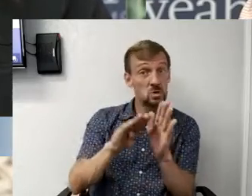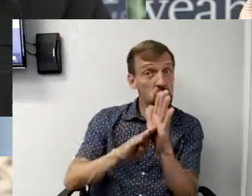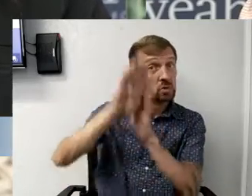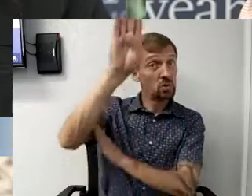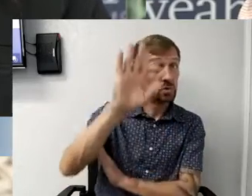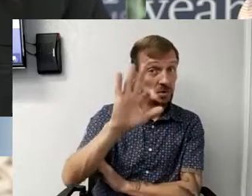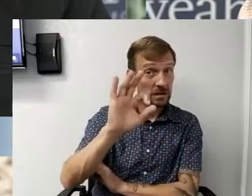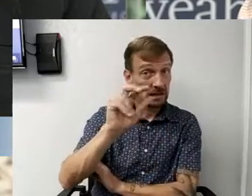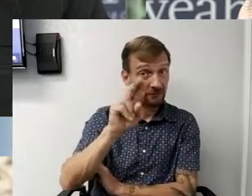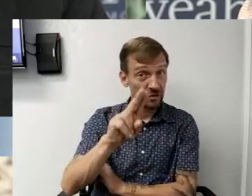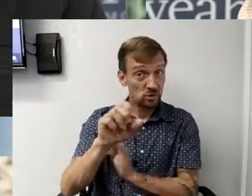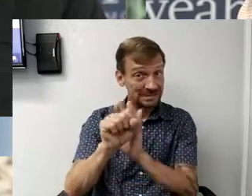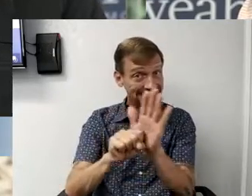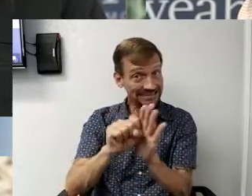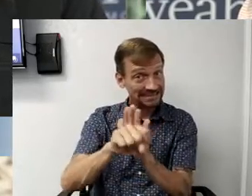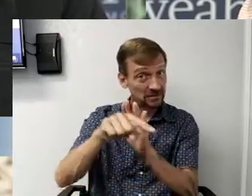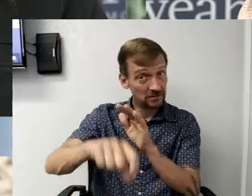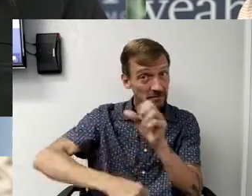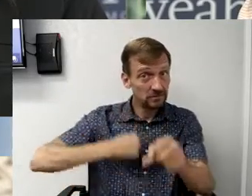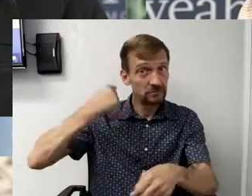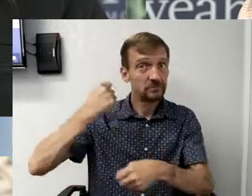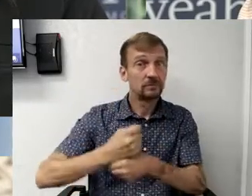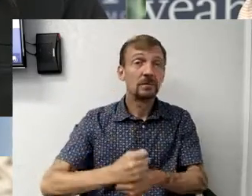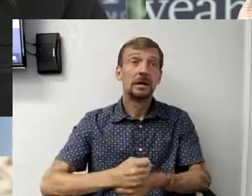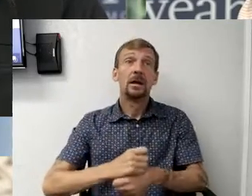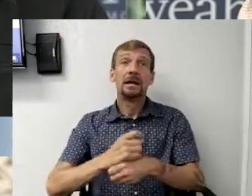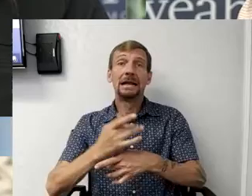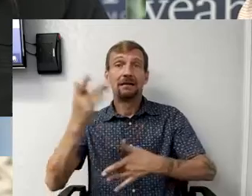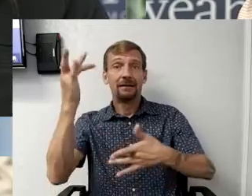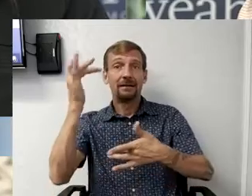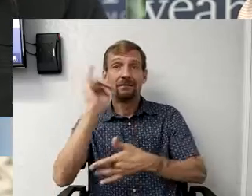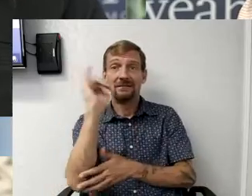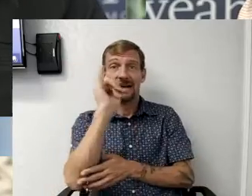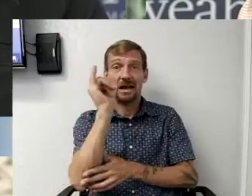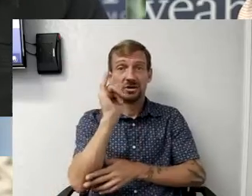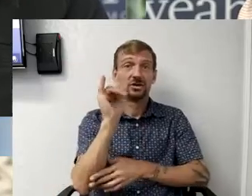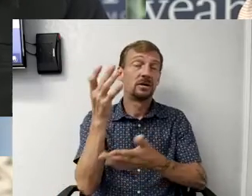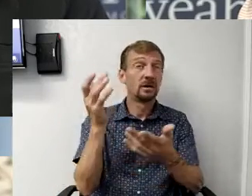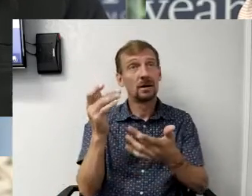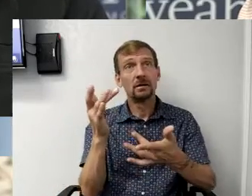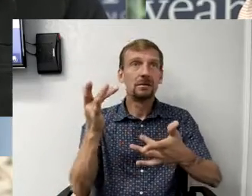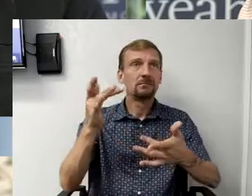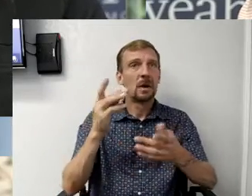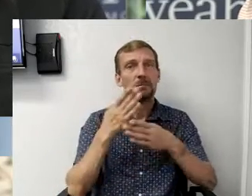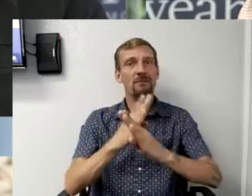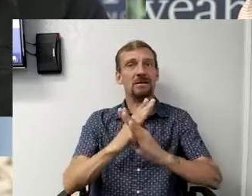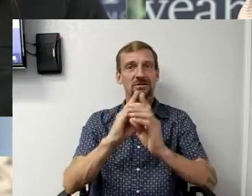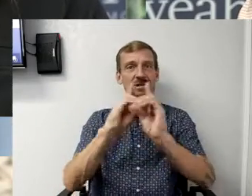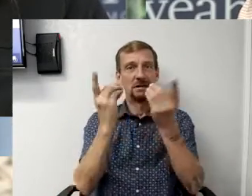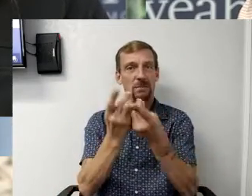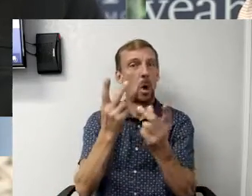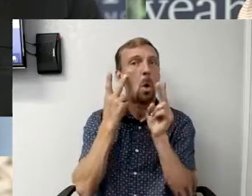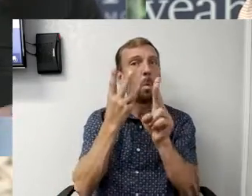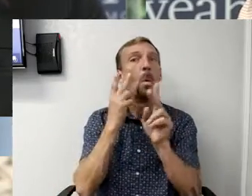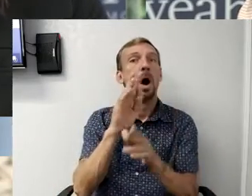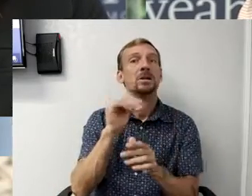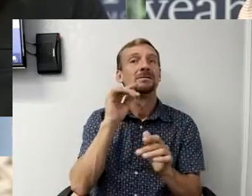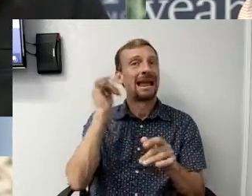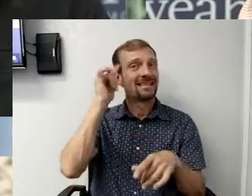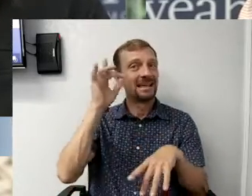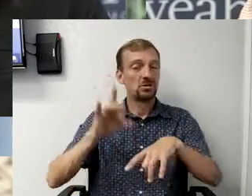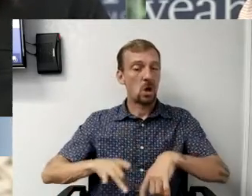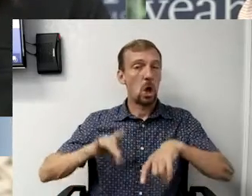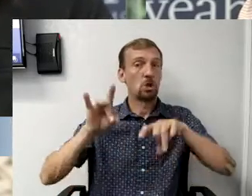year? The infection prevention department is watching the trends in Australia. That's what we usually do, is we watch that area. I think